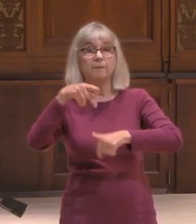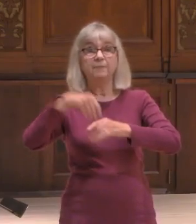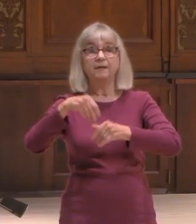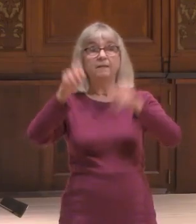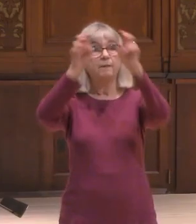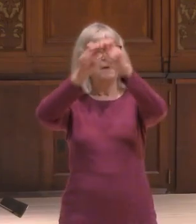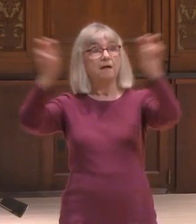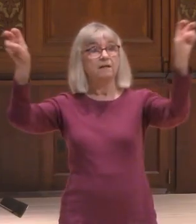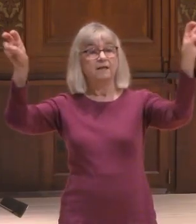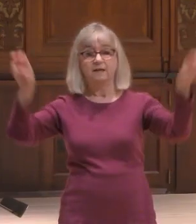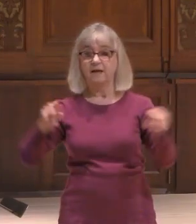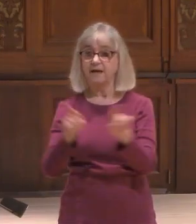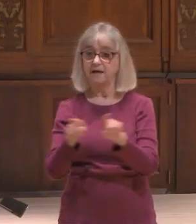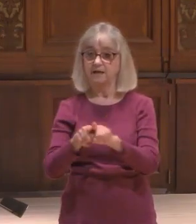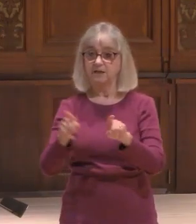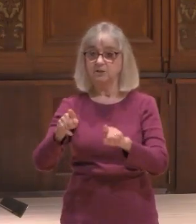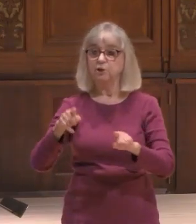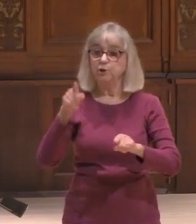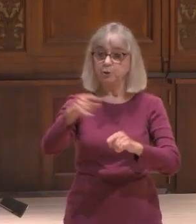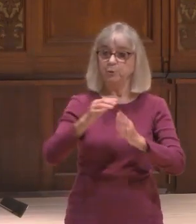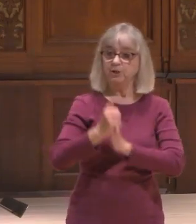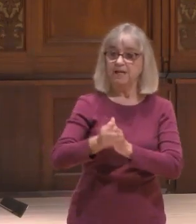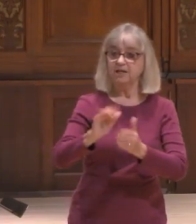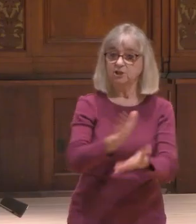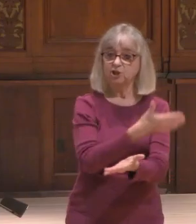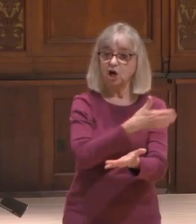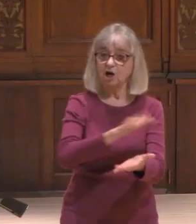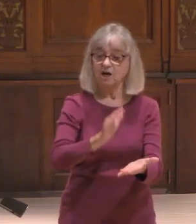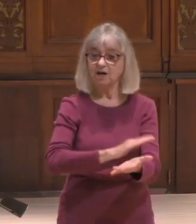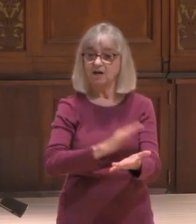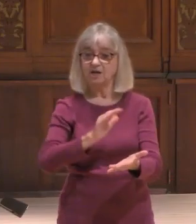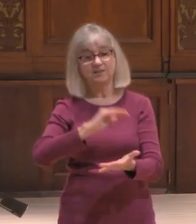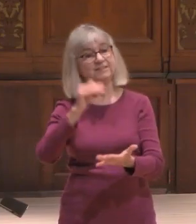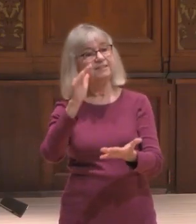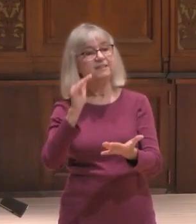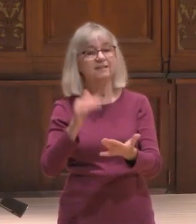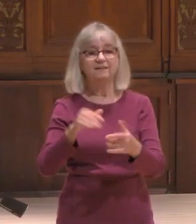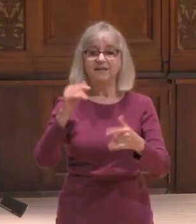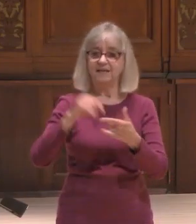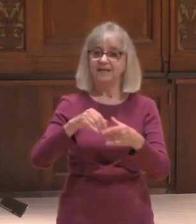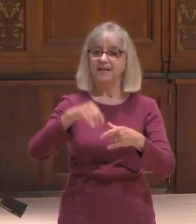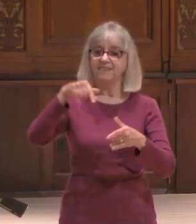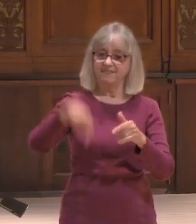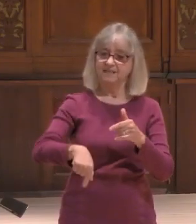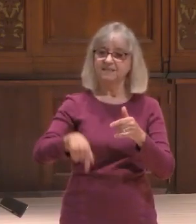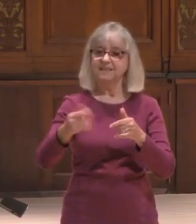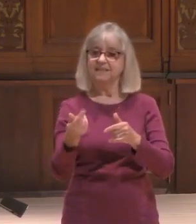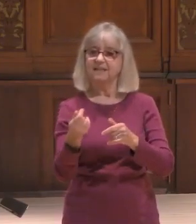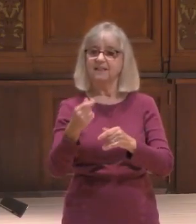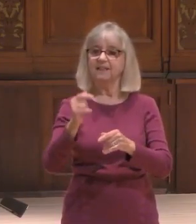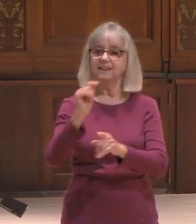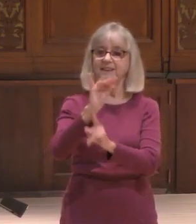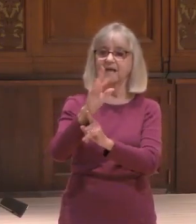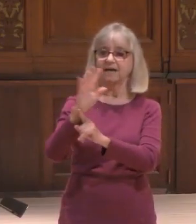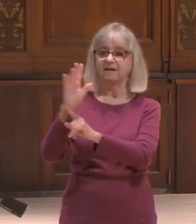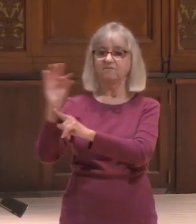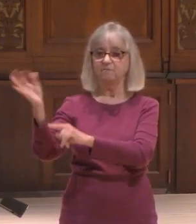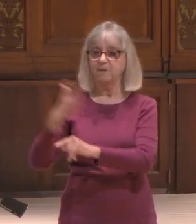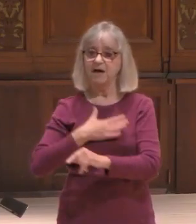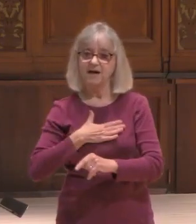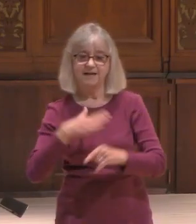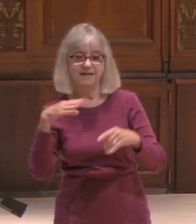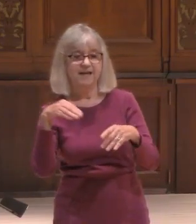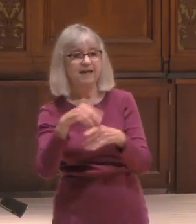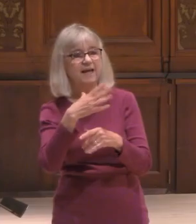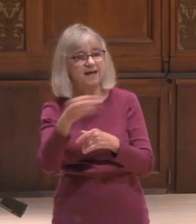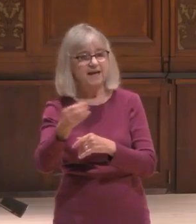choir up on stage, listening to this little light of mine at his baptism a few months later, meeting the incredible Starpoli